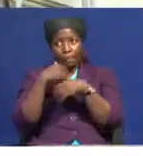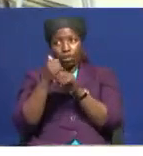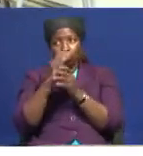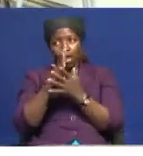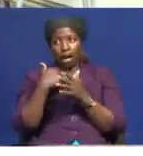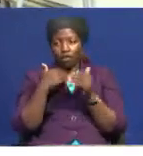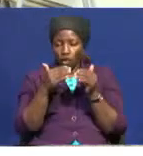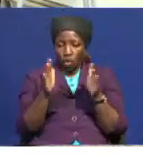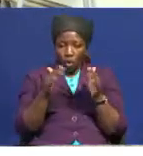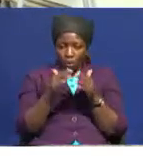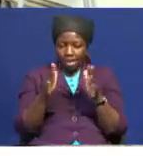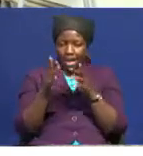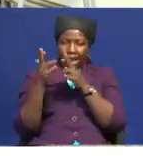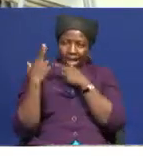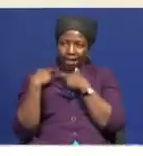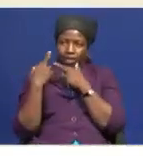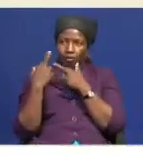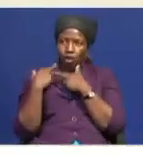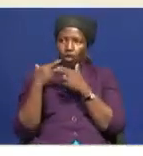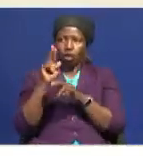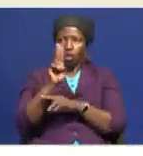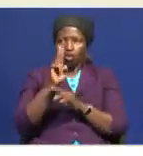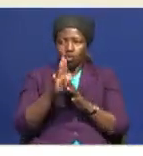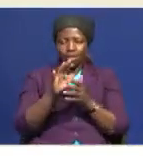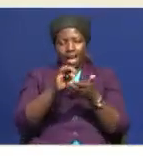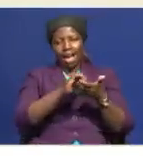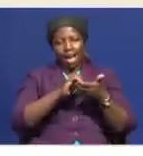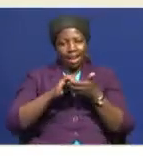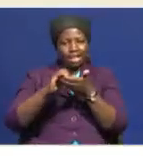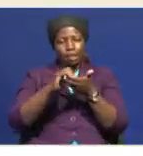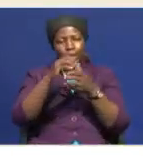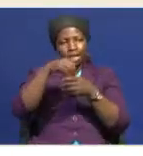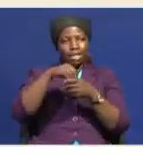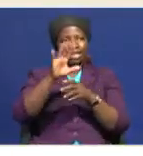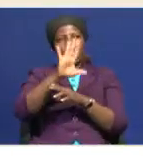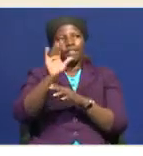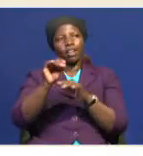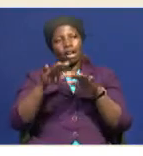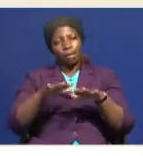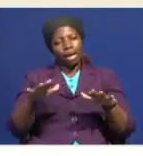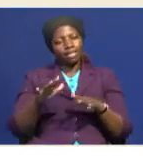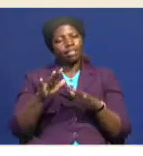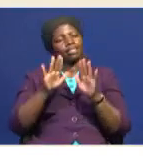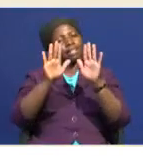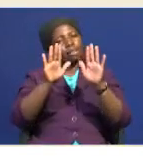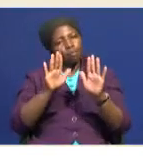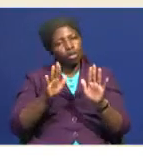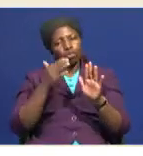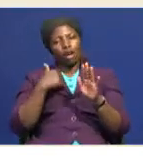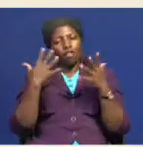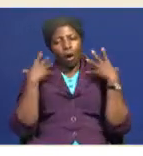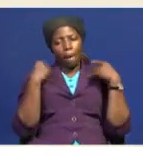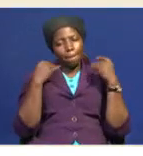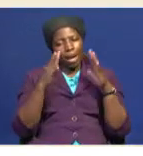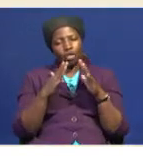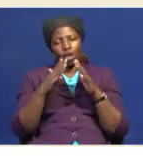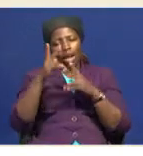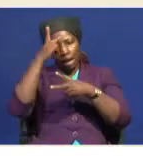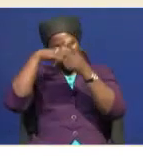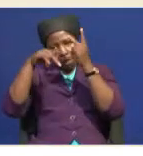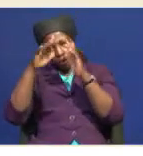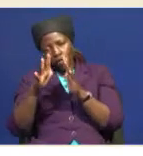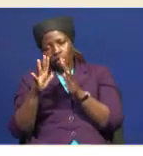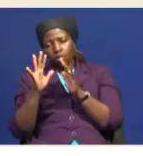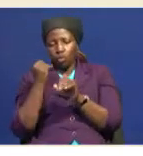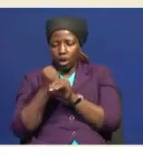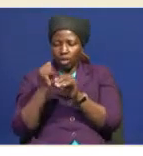engagement within the African market. There is a need for practitioners and professionals to put their minds together and see